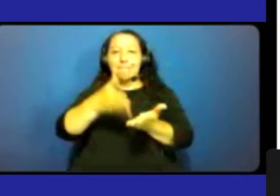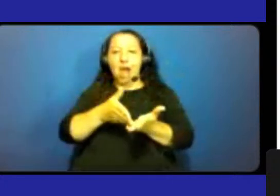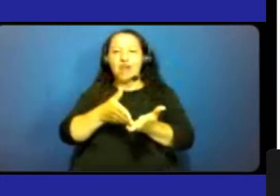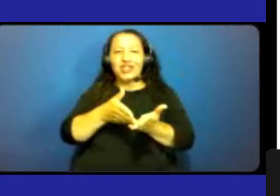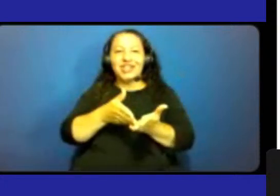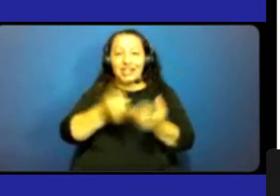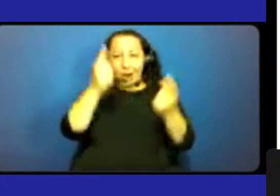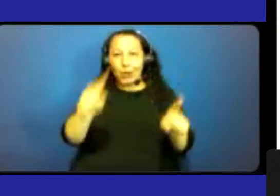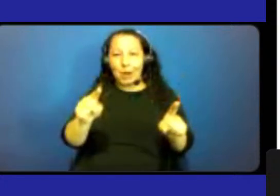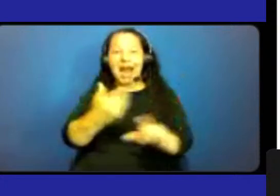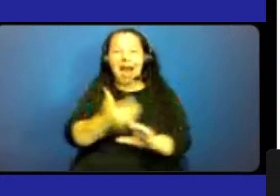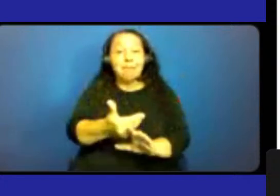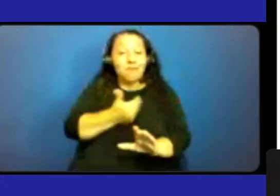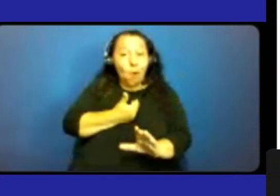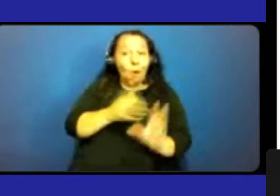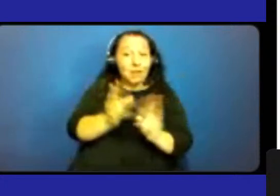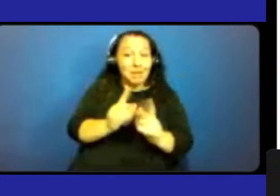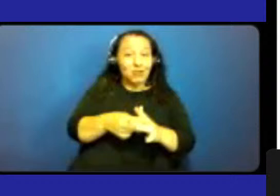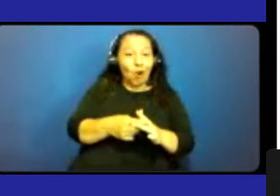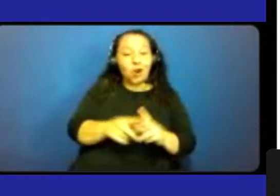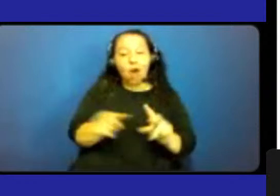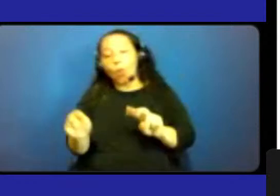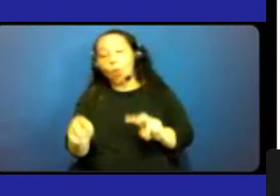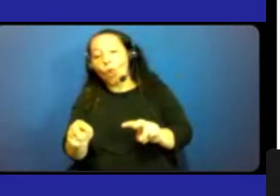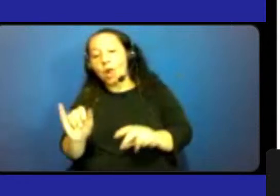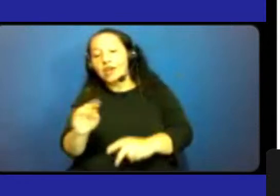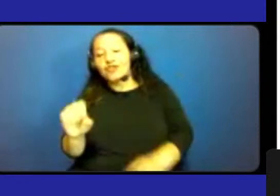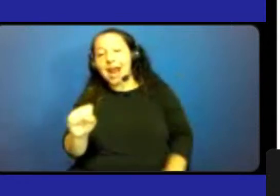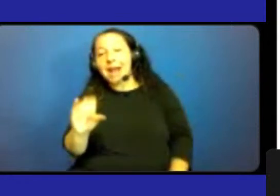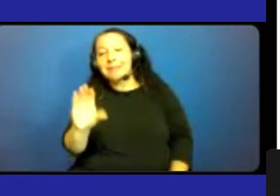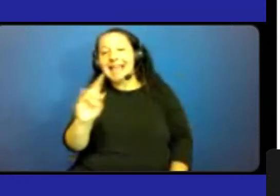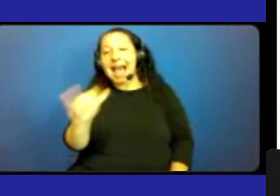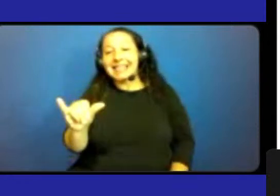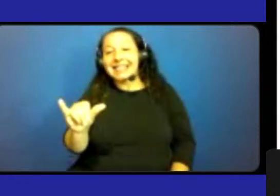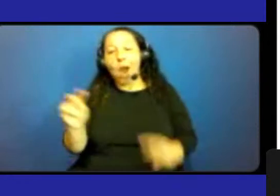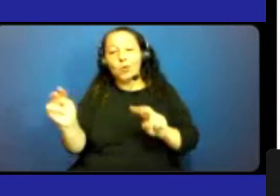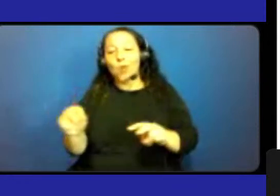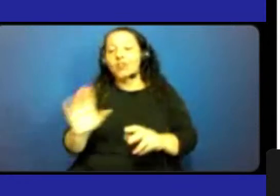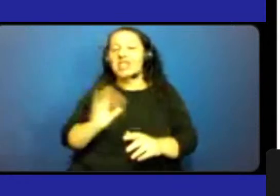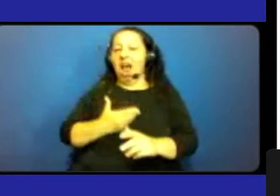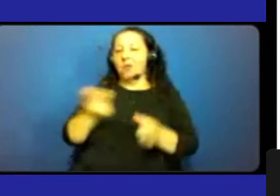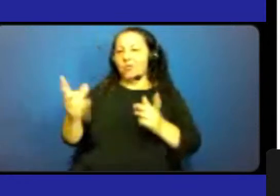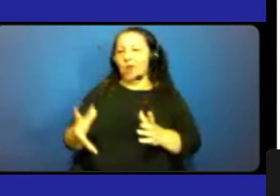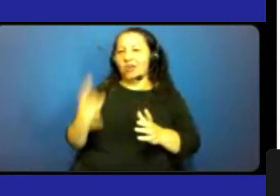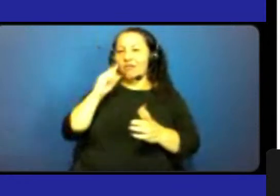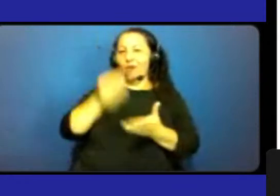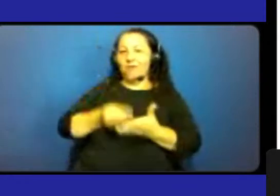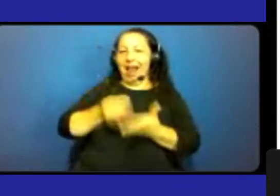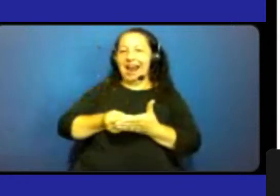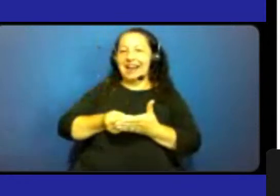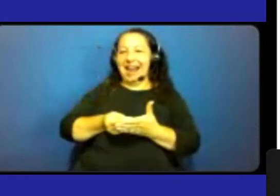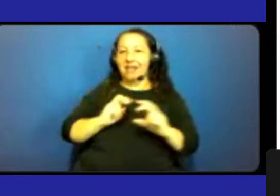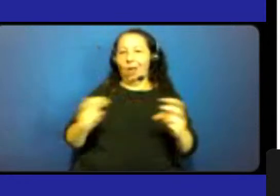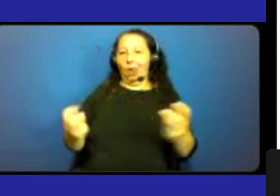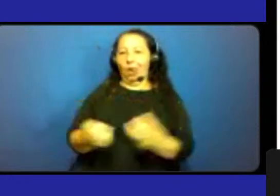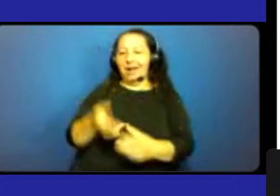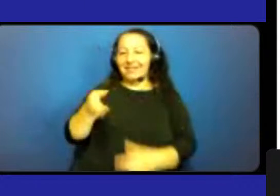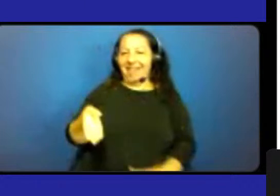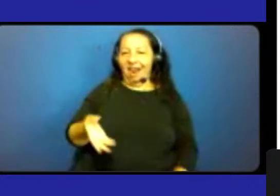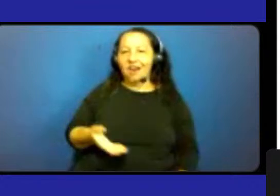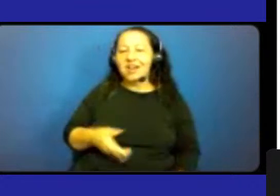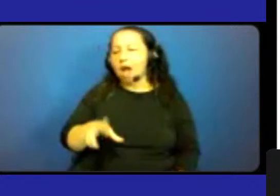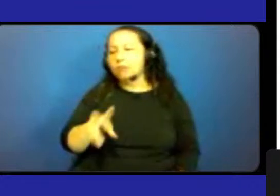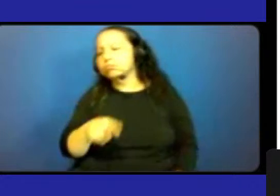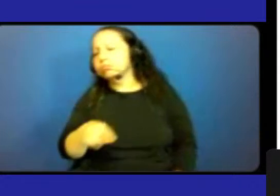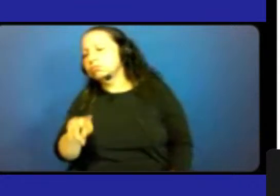was poring over the shoulder of James Cassidy, our director of finance, who is at the table, to look at some of the individual